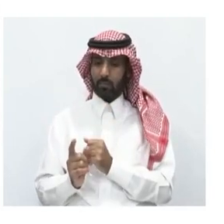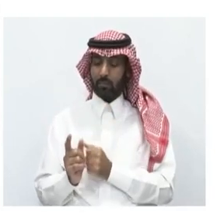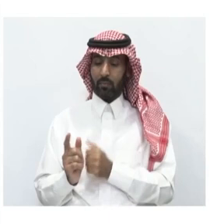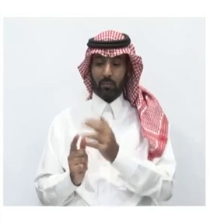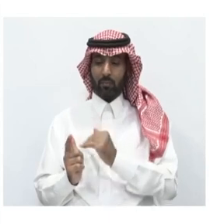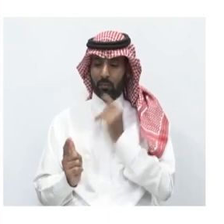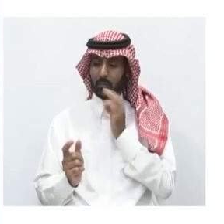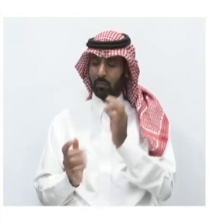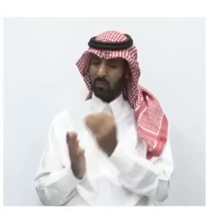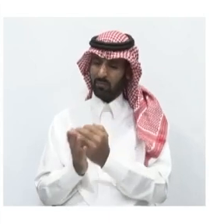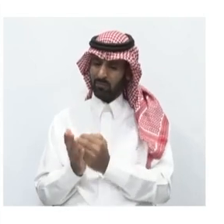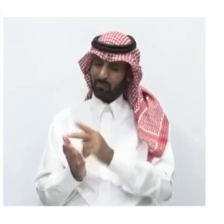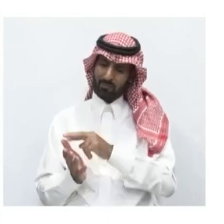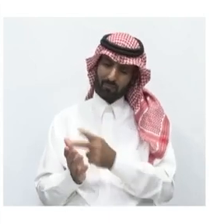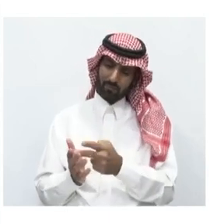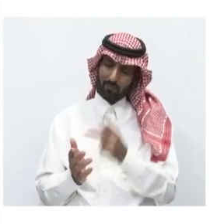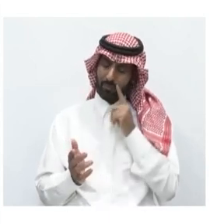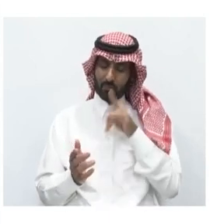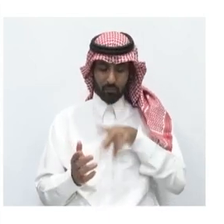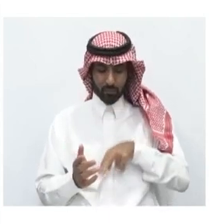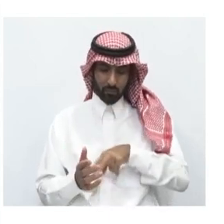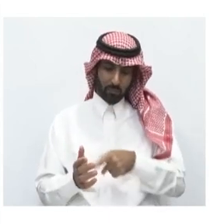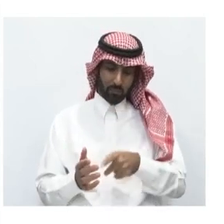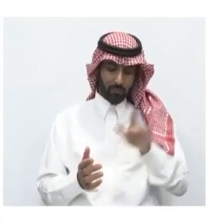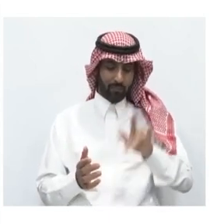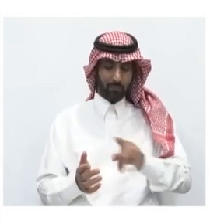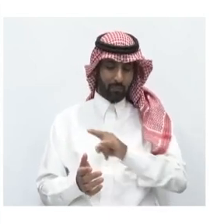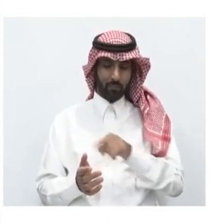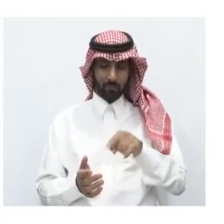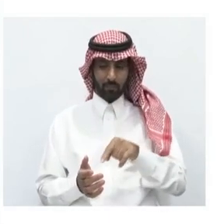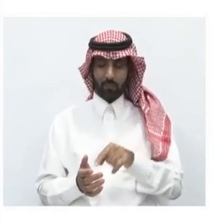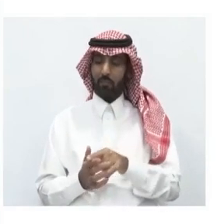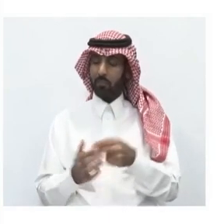against our policy for passengers to leave their assigned seats on this airline.